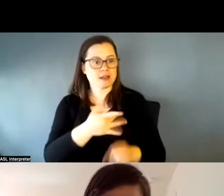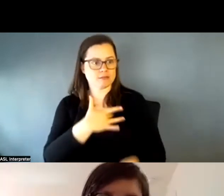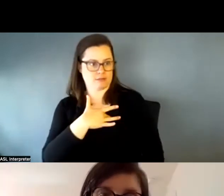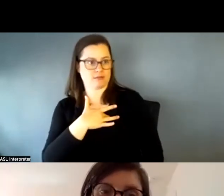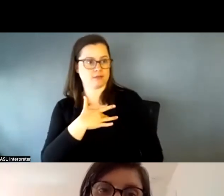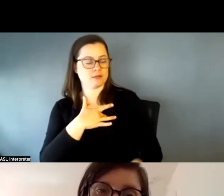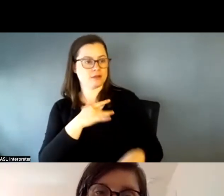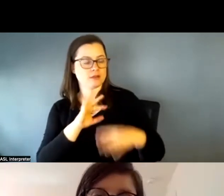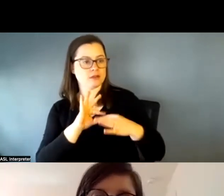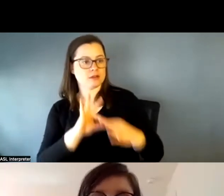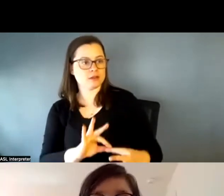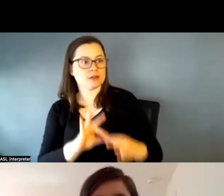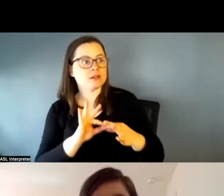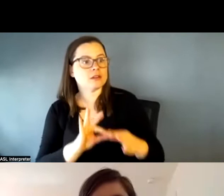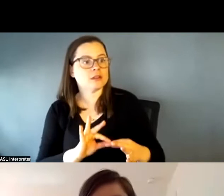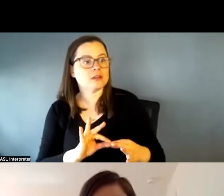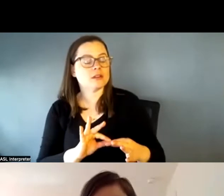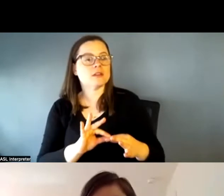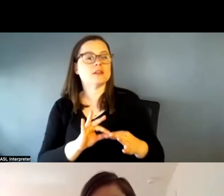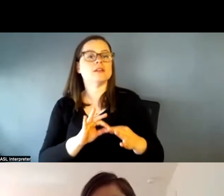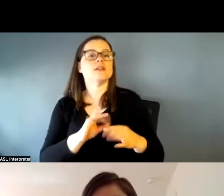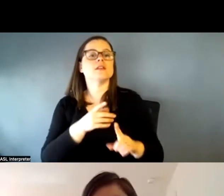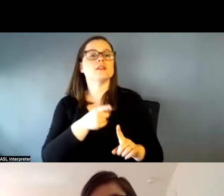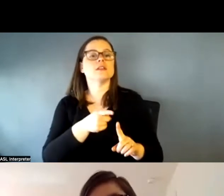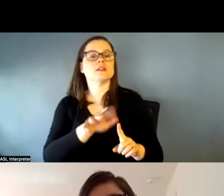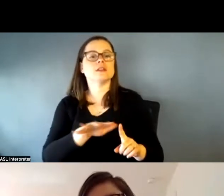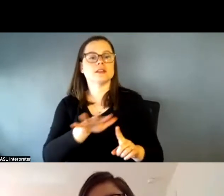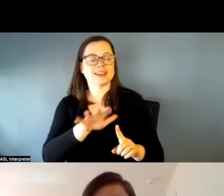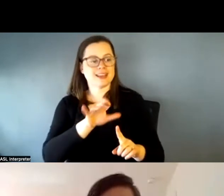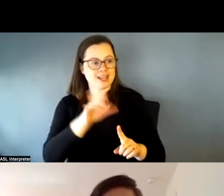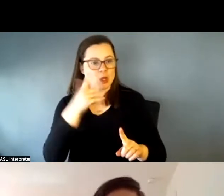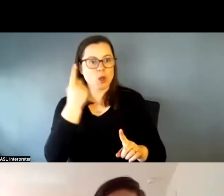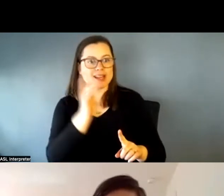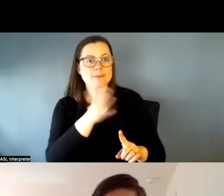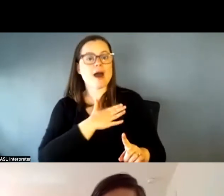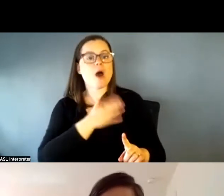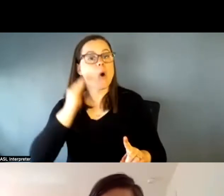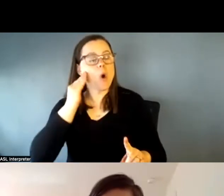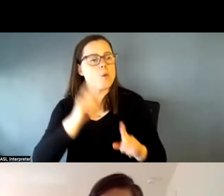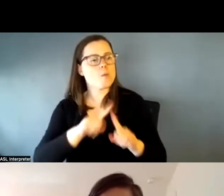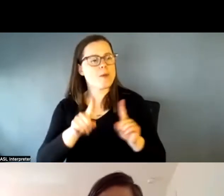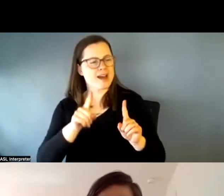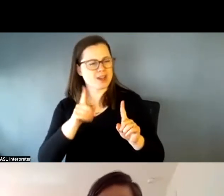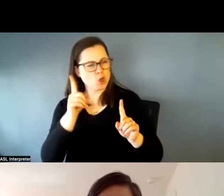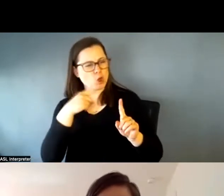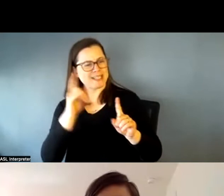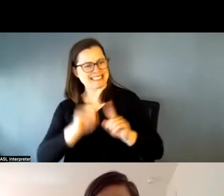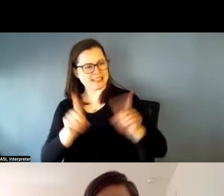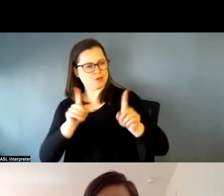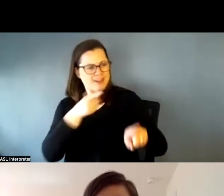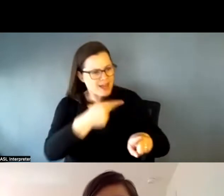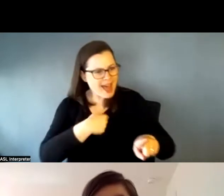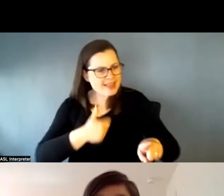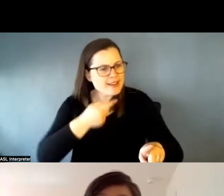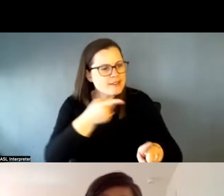me from as my home, but it felt very different. It looked very different. And